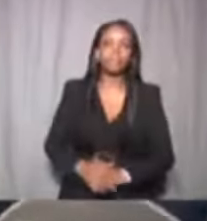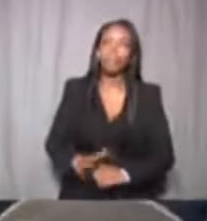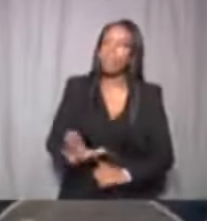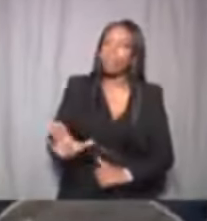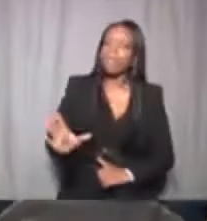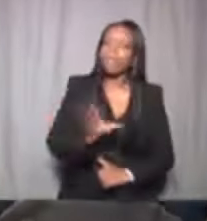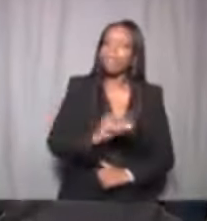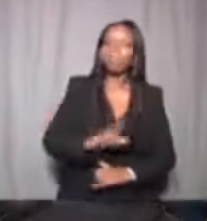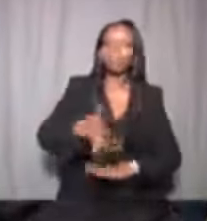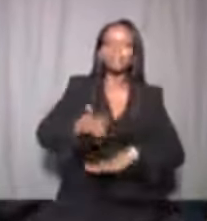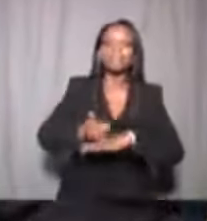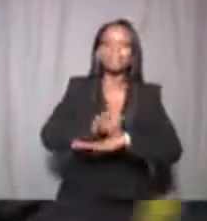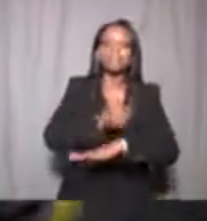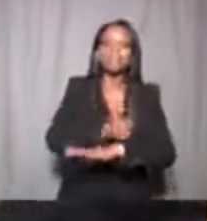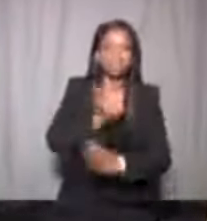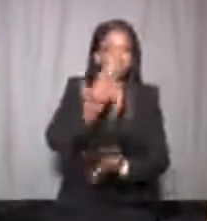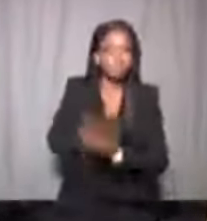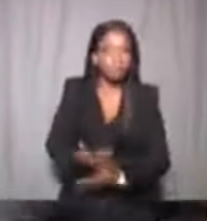sit down?